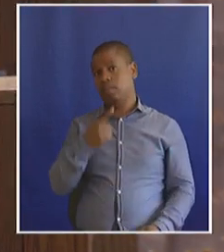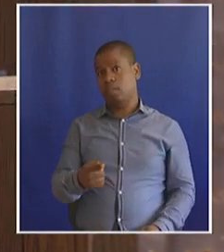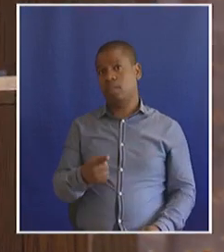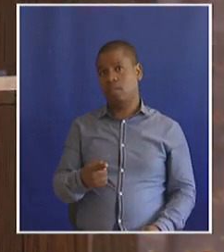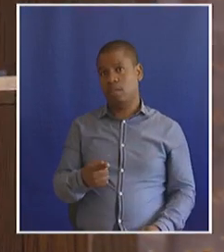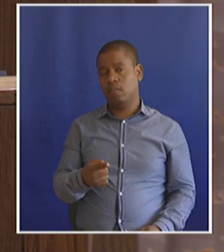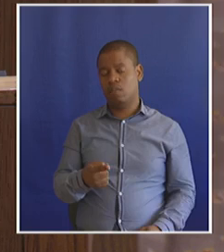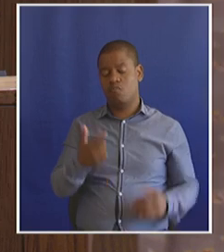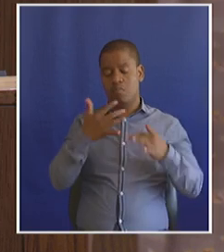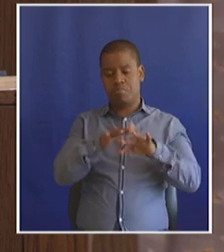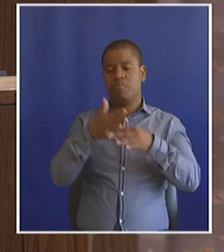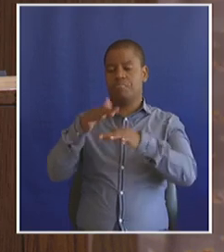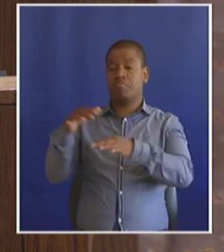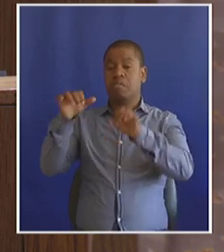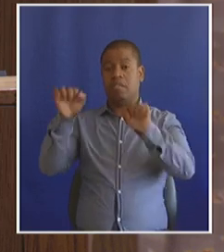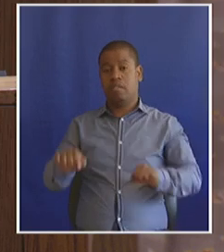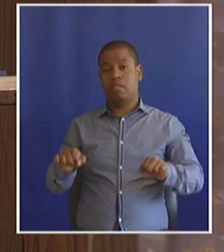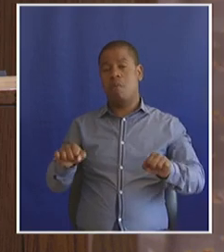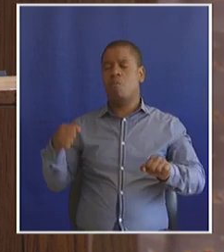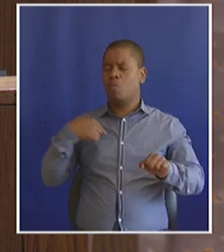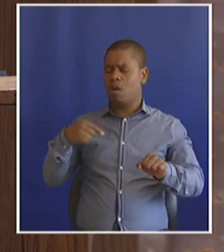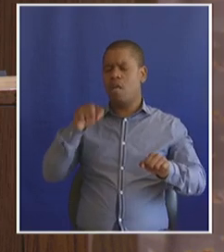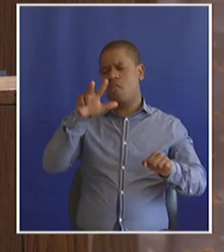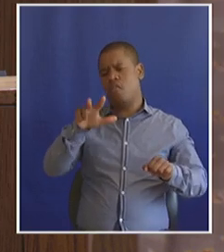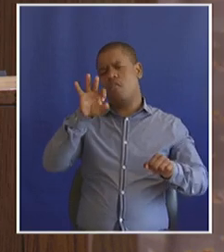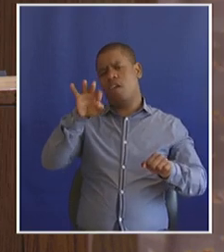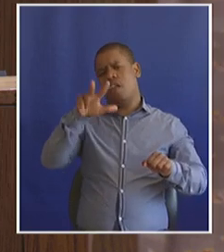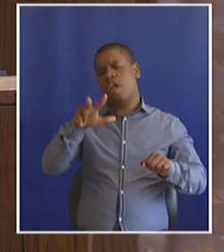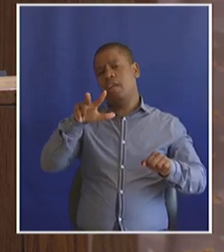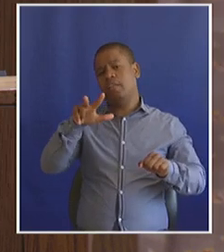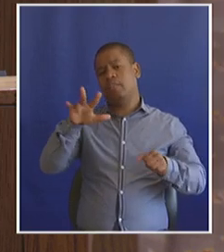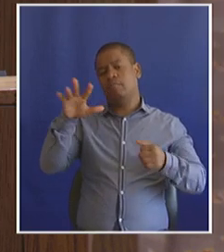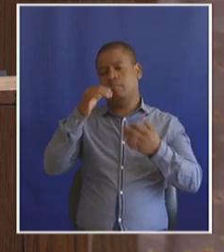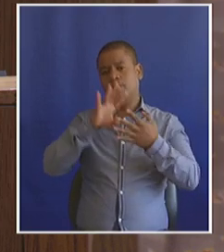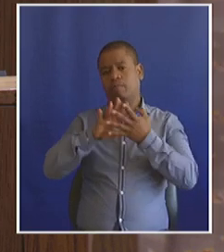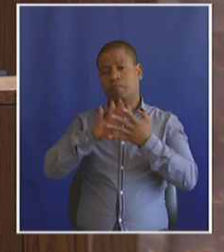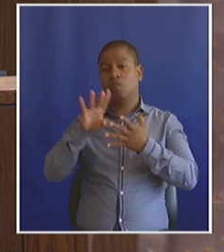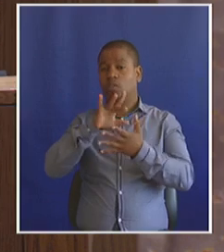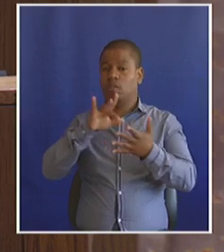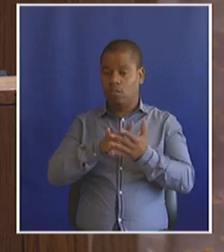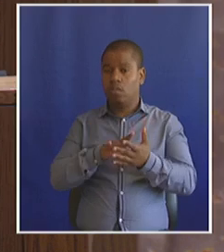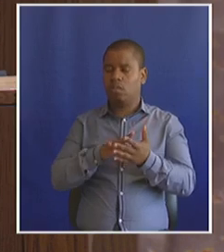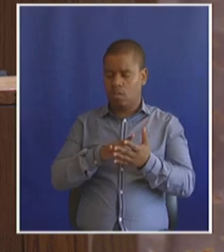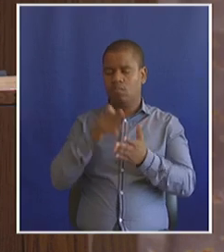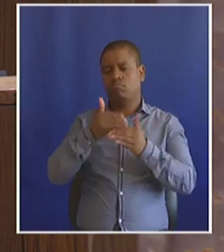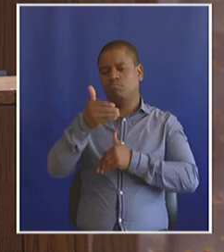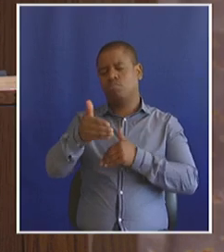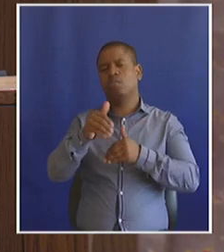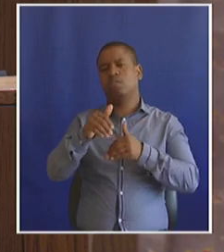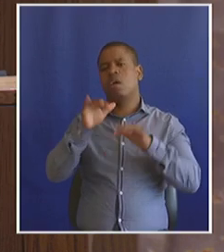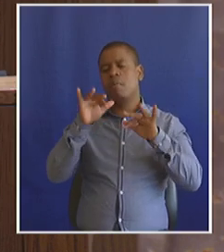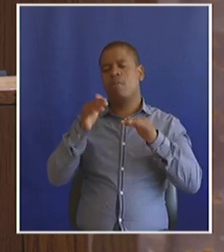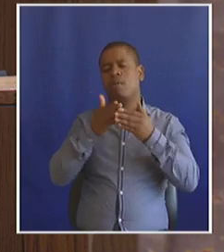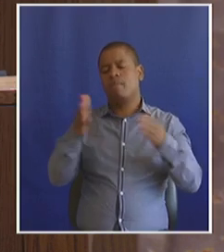the rollout, there are systems are being rolled out to 38 correctional centers, and that list can be supplied if people want, or if